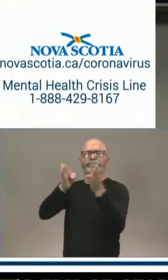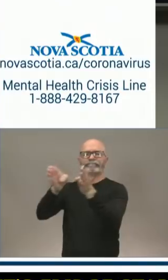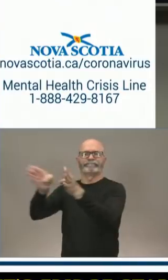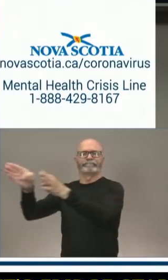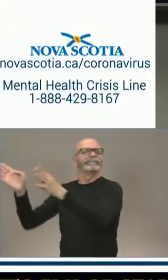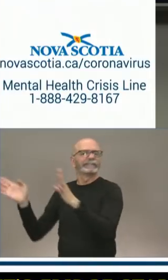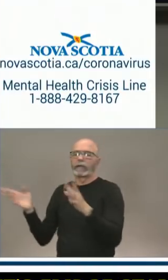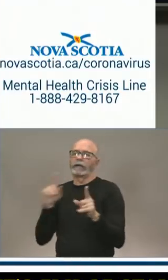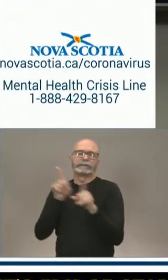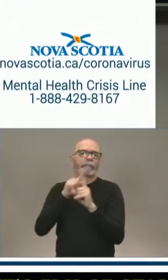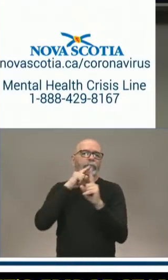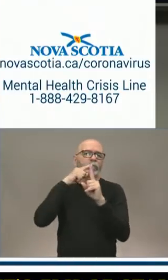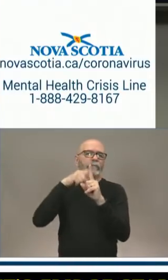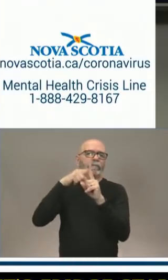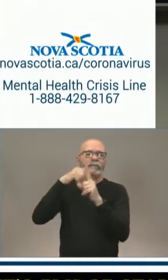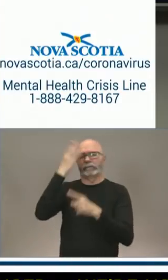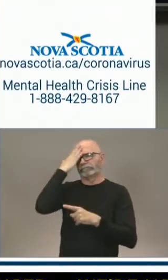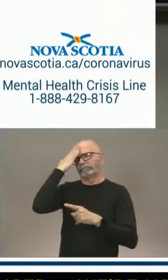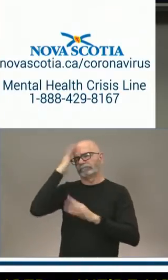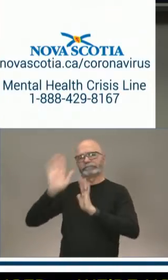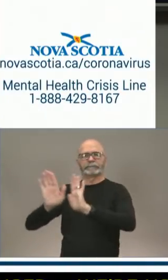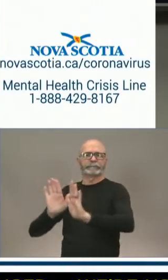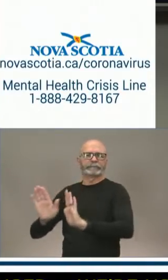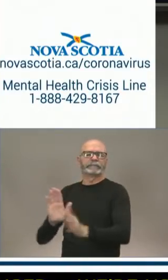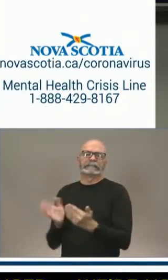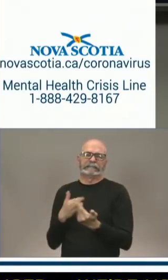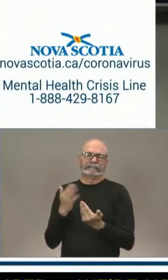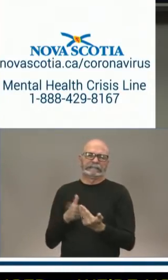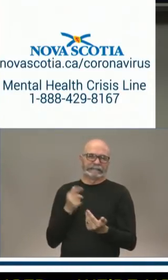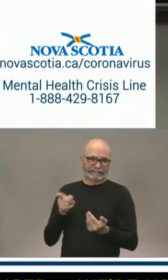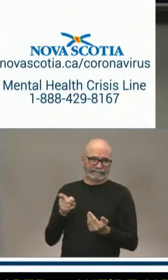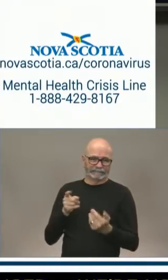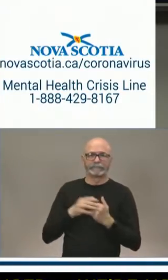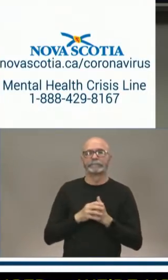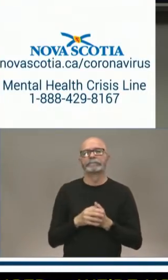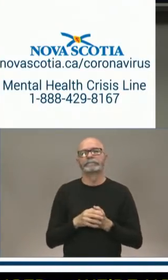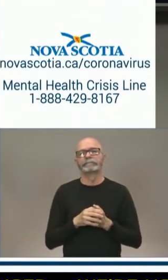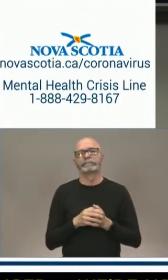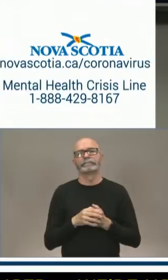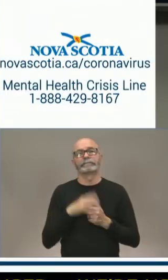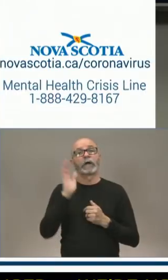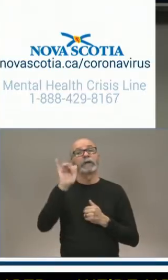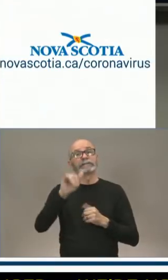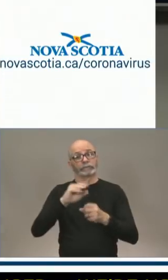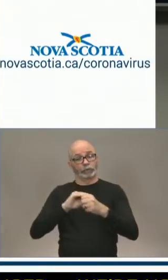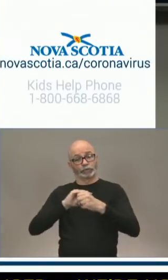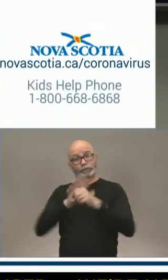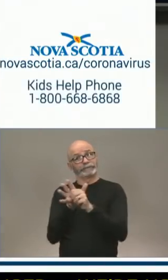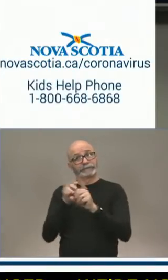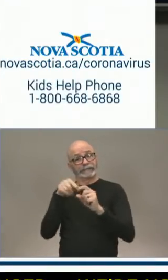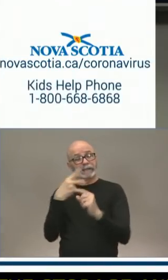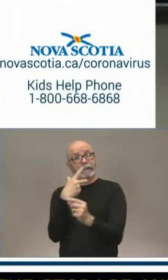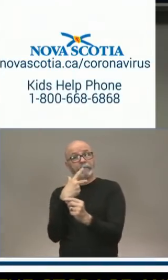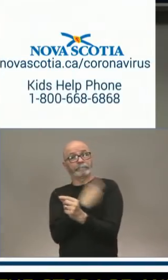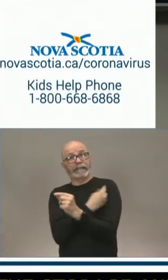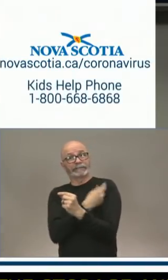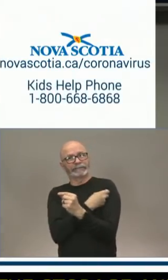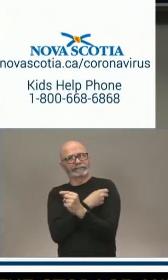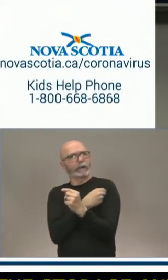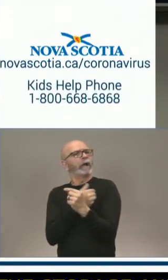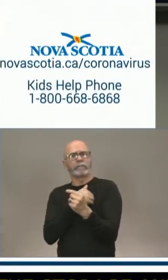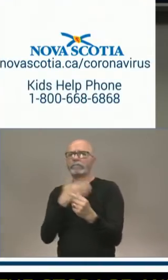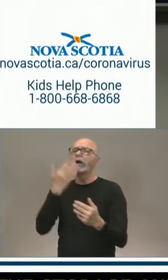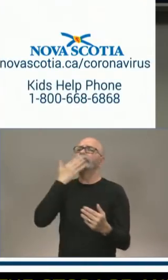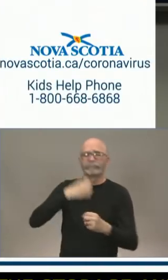We're going to give information to people around all the COVID-19 vaccines produce good protection